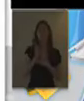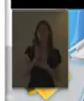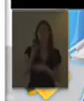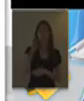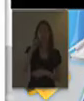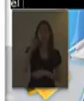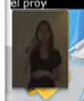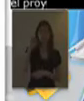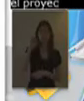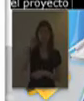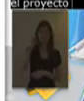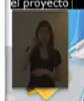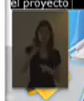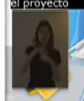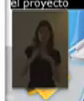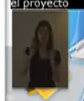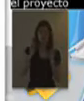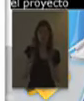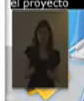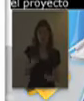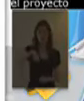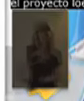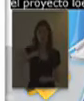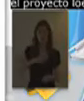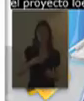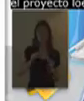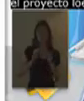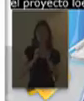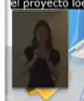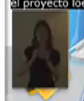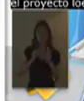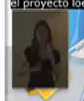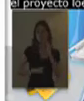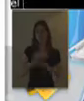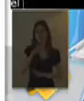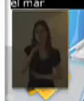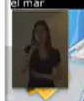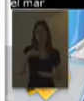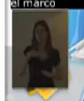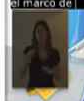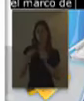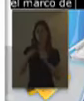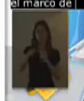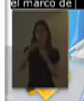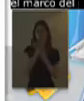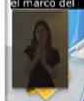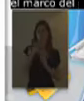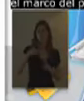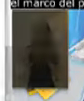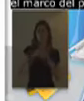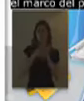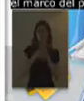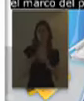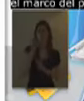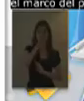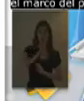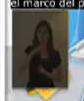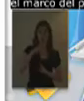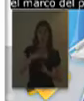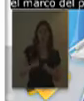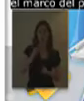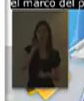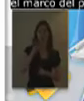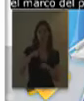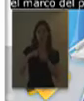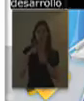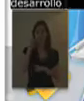mentioned is DESICA. We've carried it out within the framework of the National Plan for